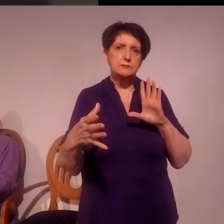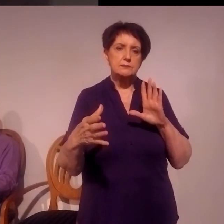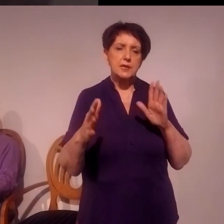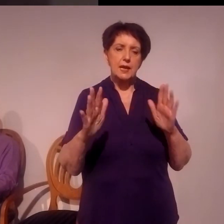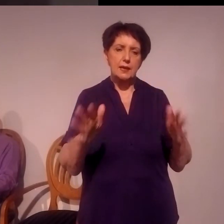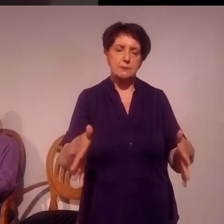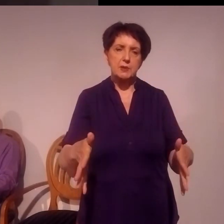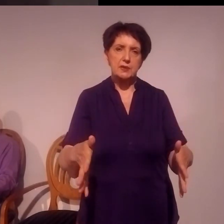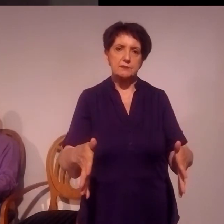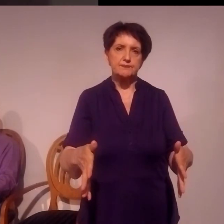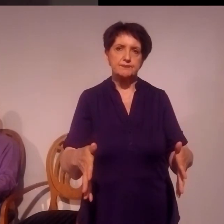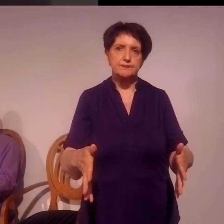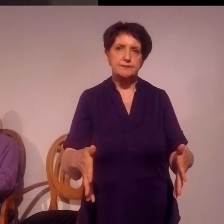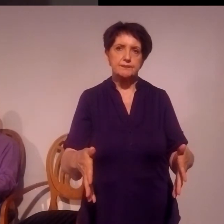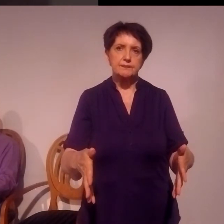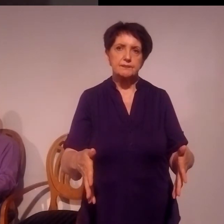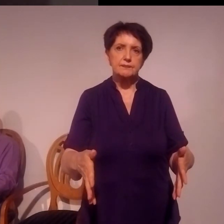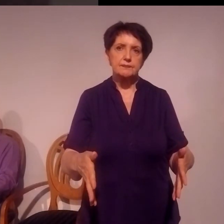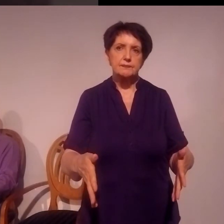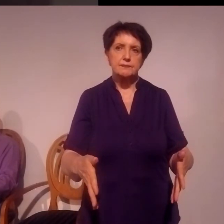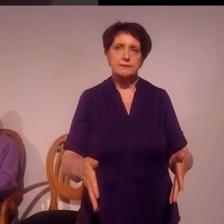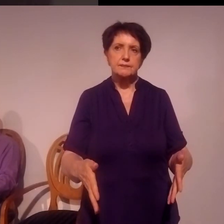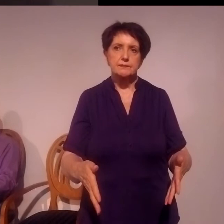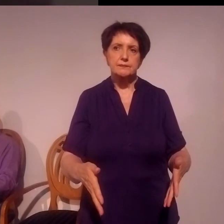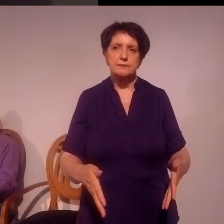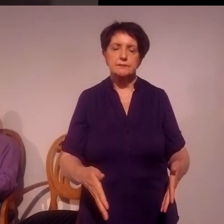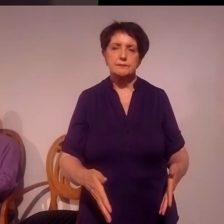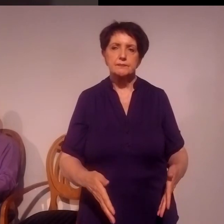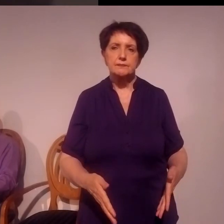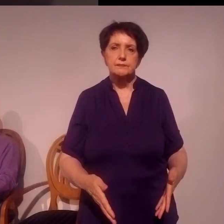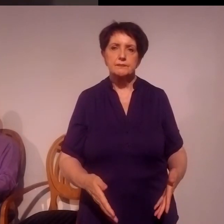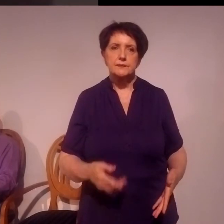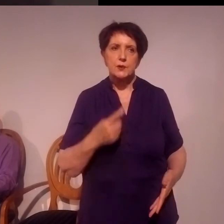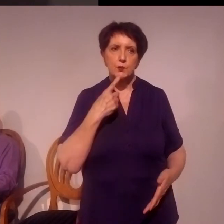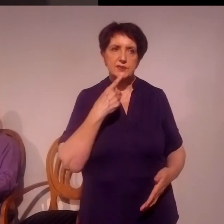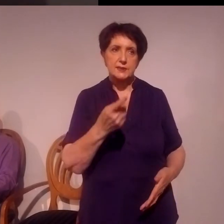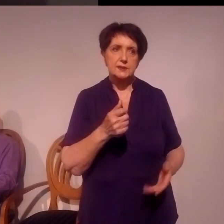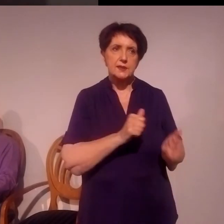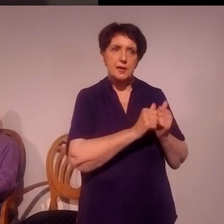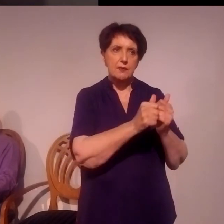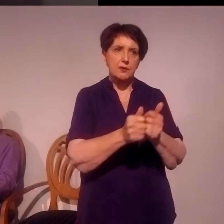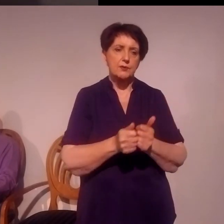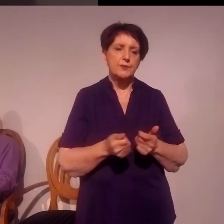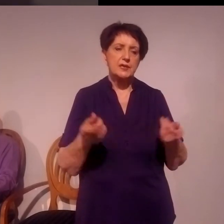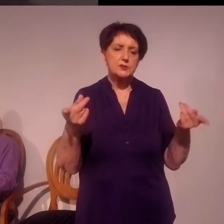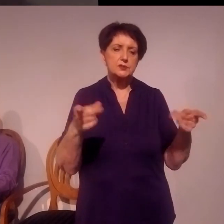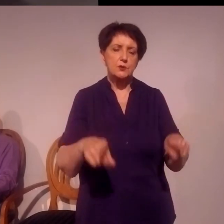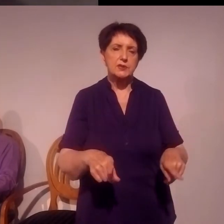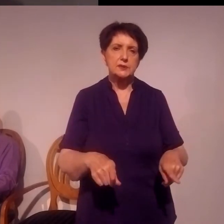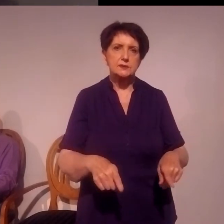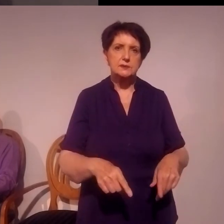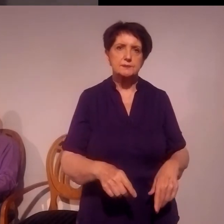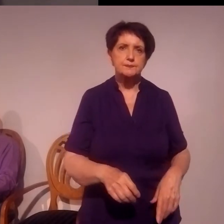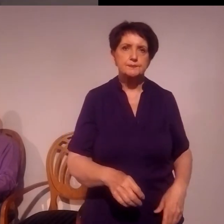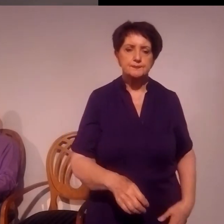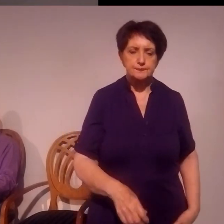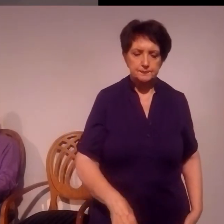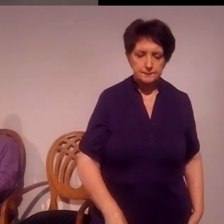be. And we say together, and so it is.